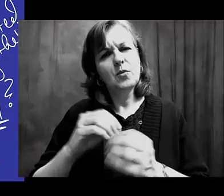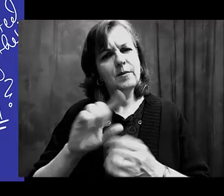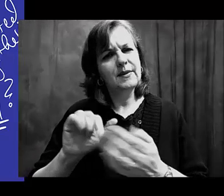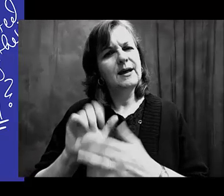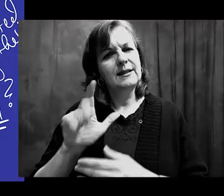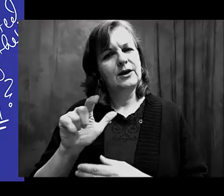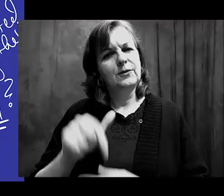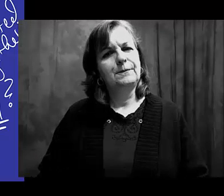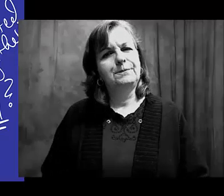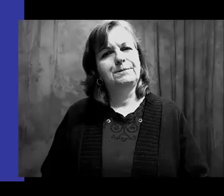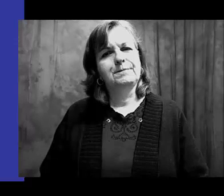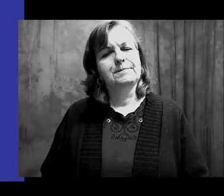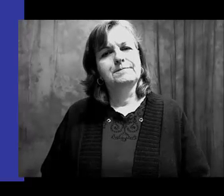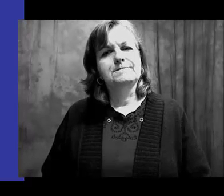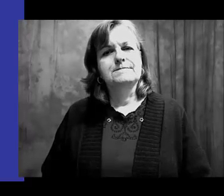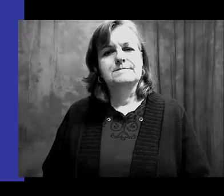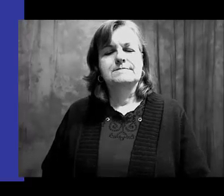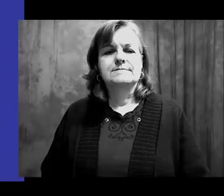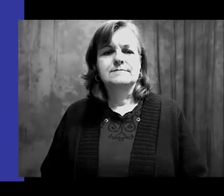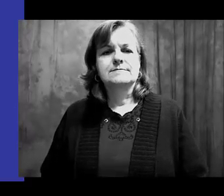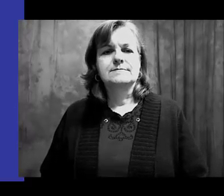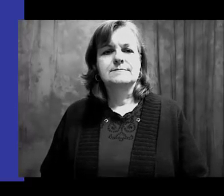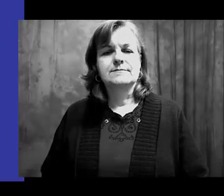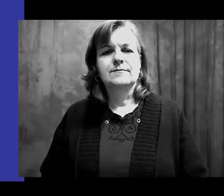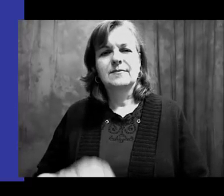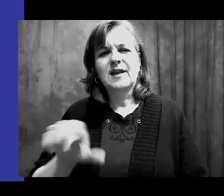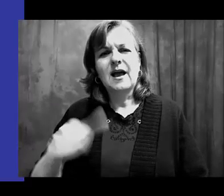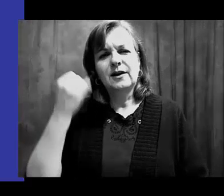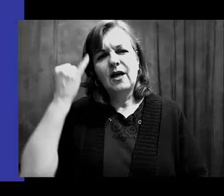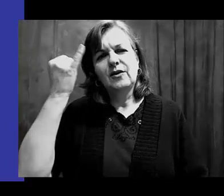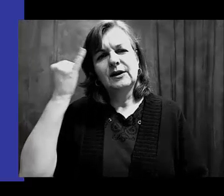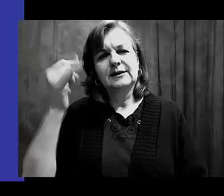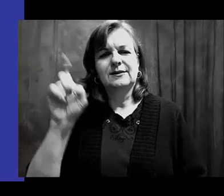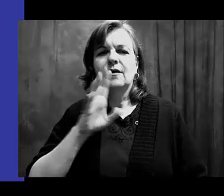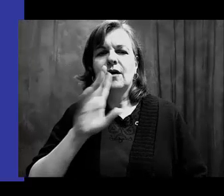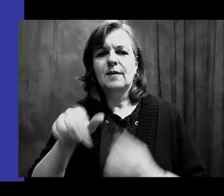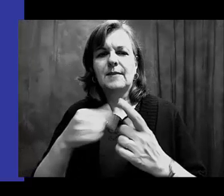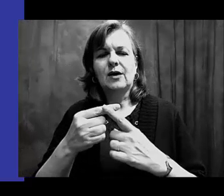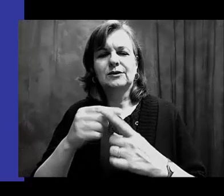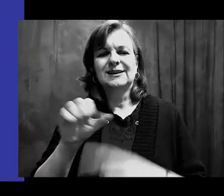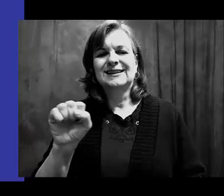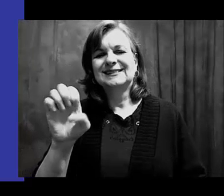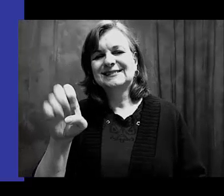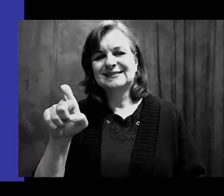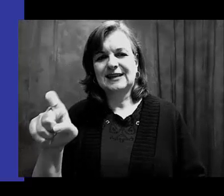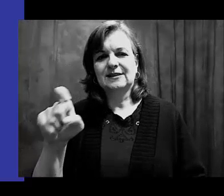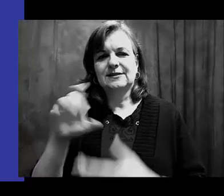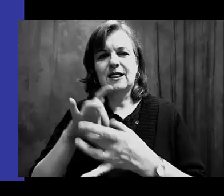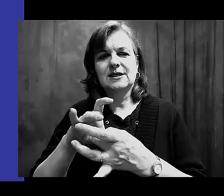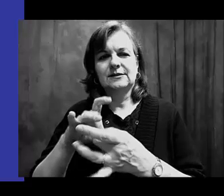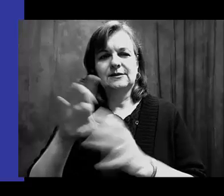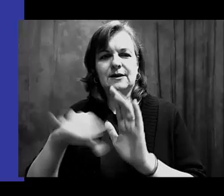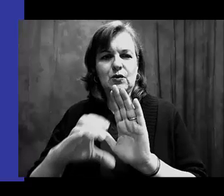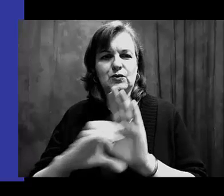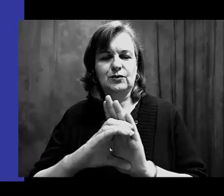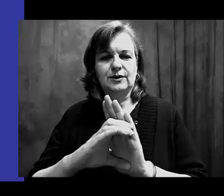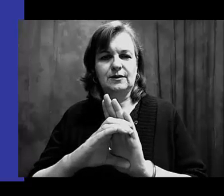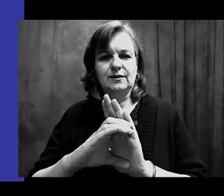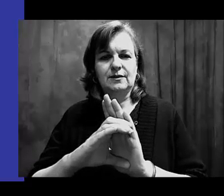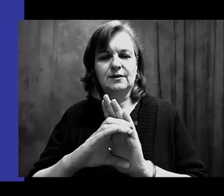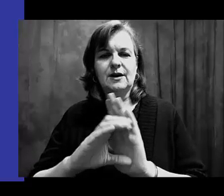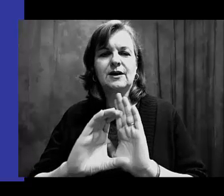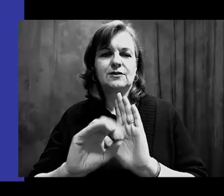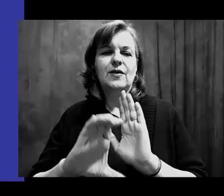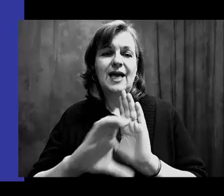So the other thing we have to consider is this idea of sex-linked characteristics, meaning that you have a characteristic that you're